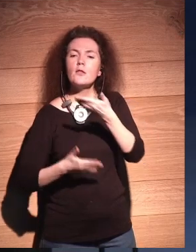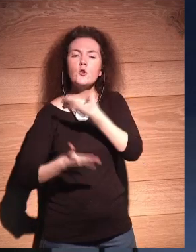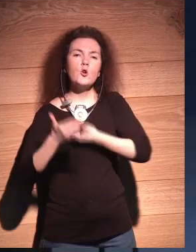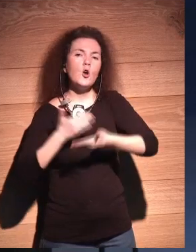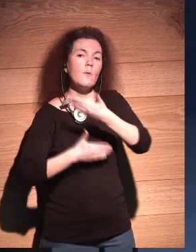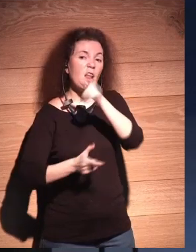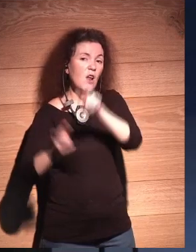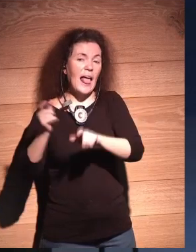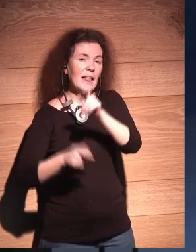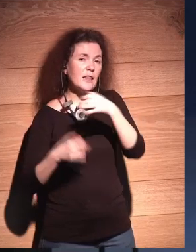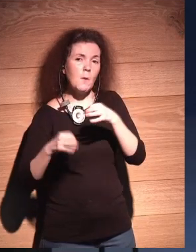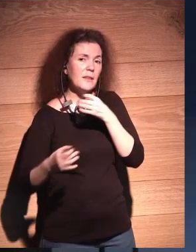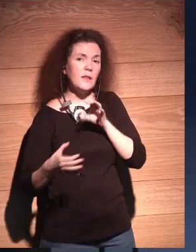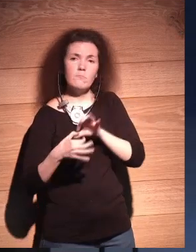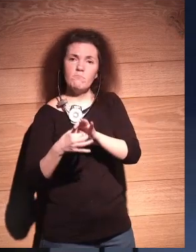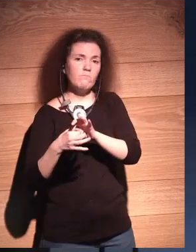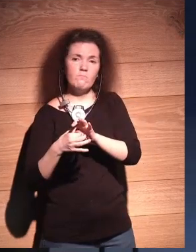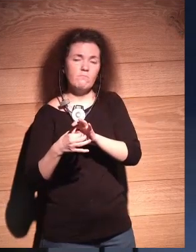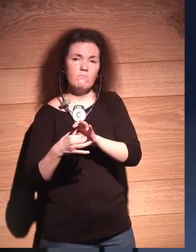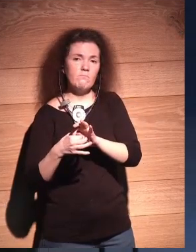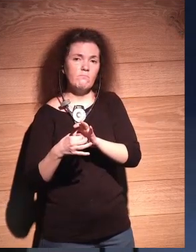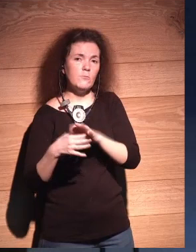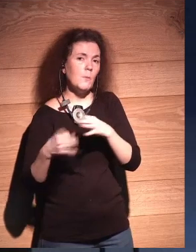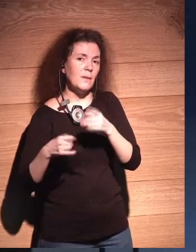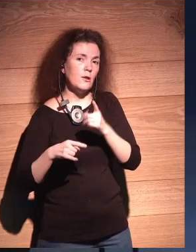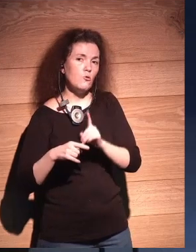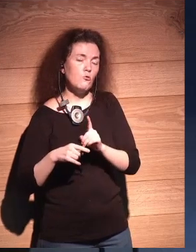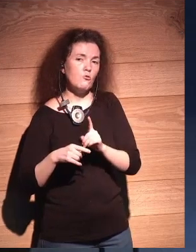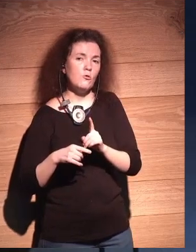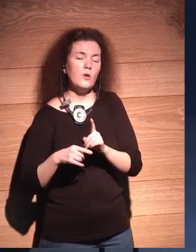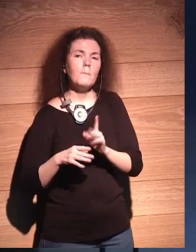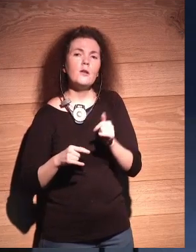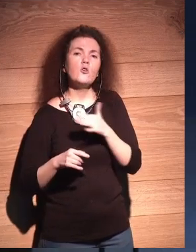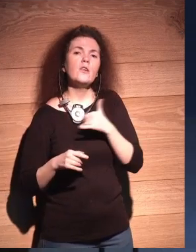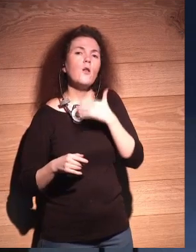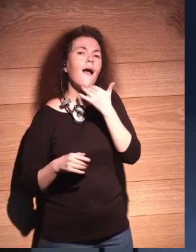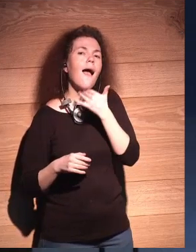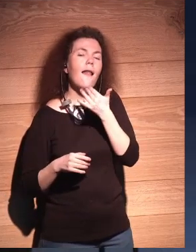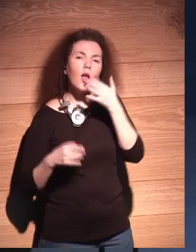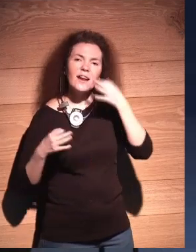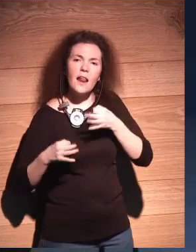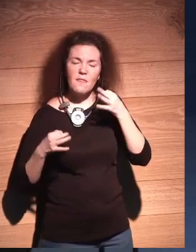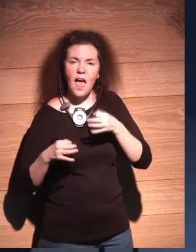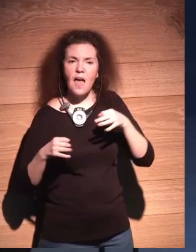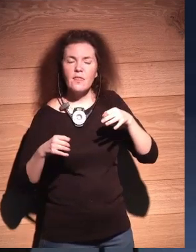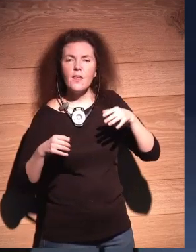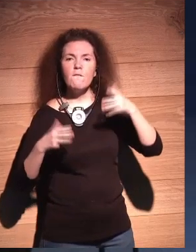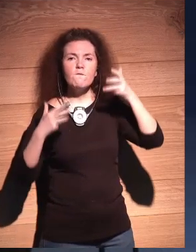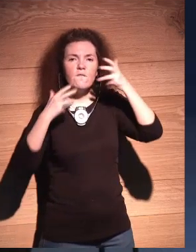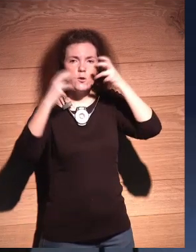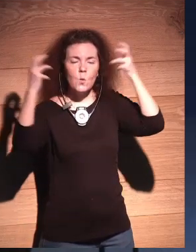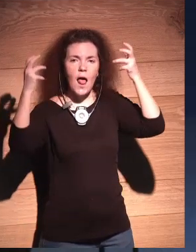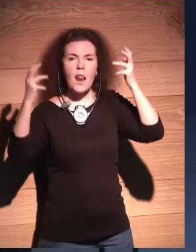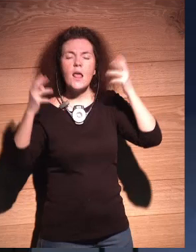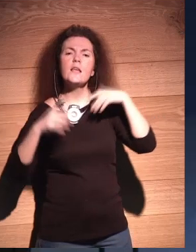my skill set. But I wanted to do virtual reality, and it's very heavy programming,